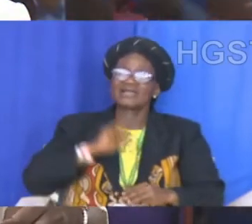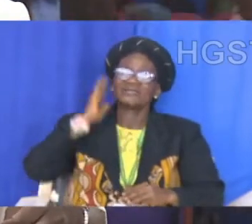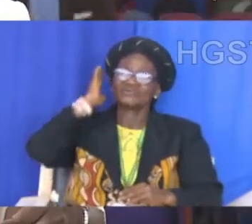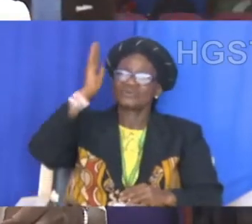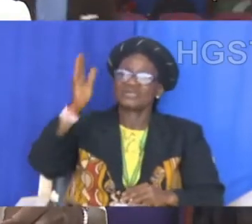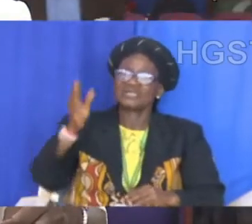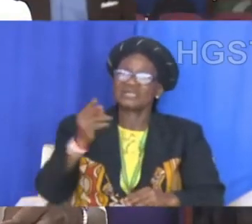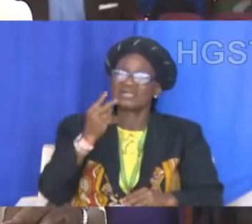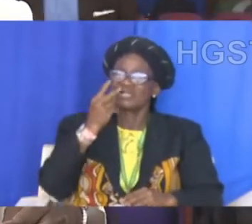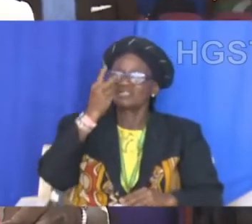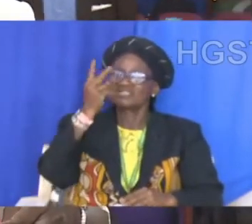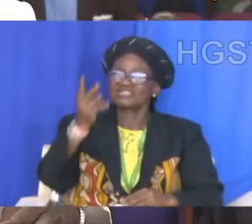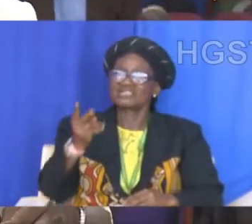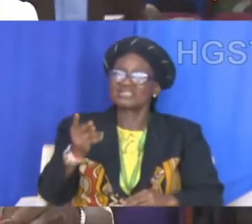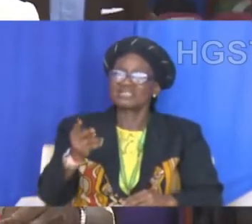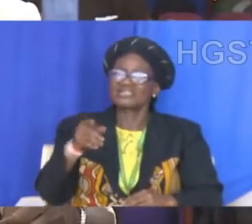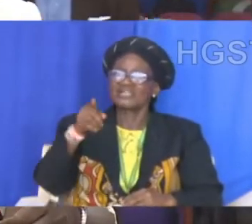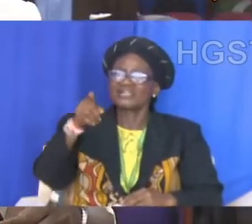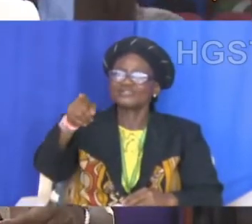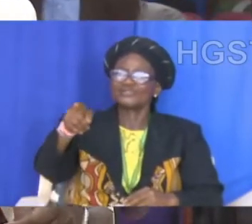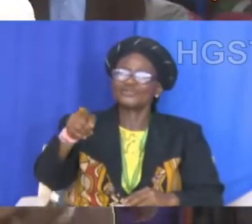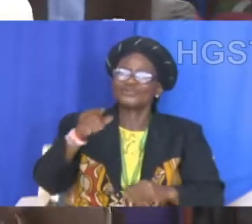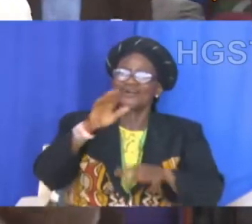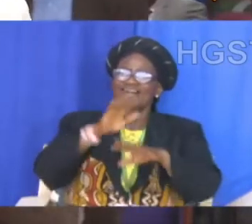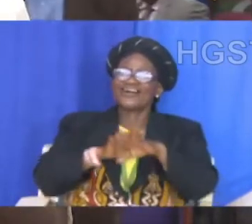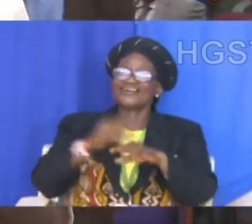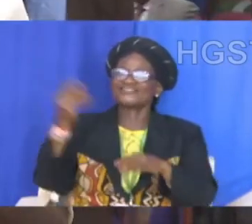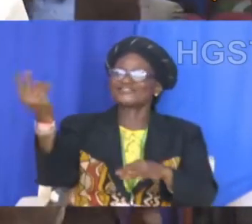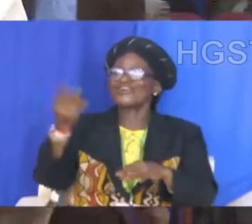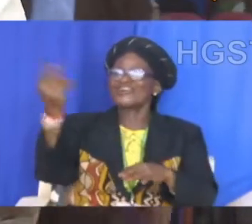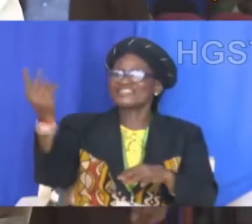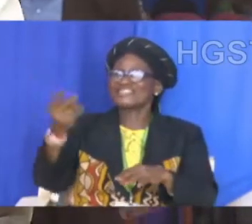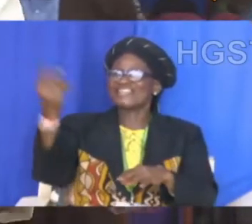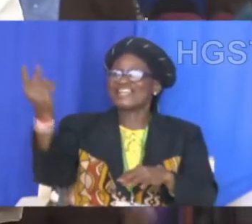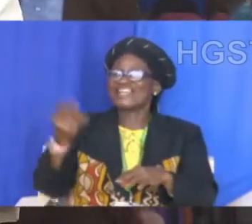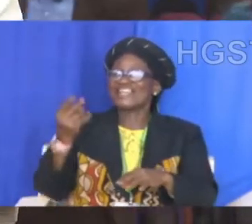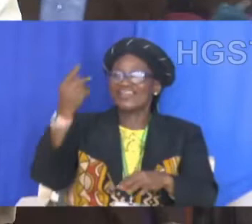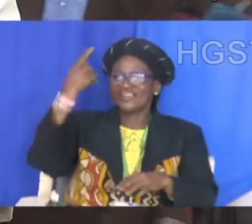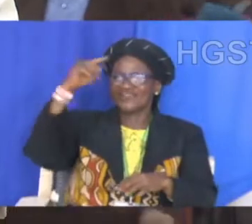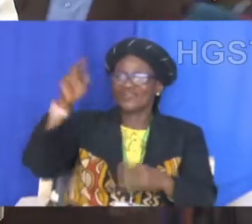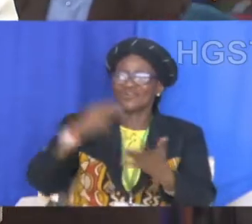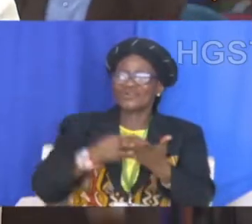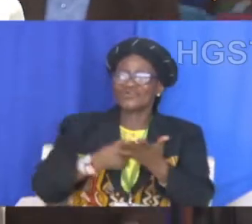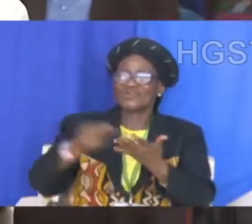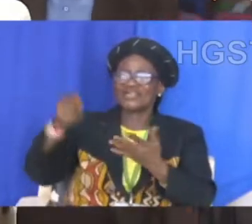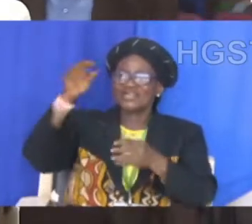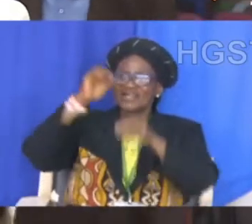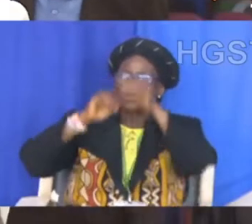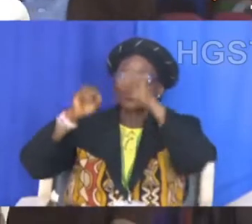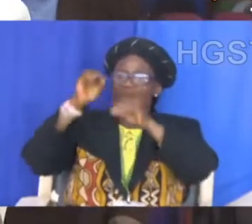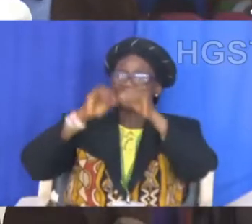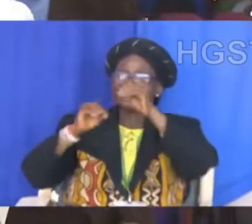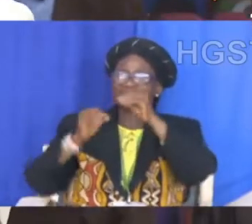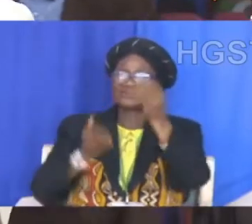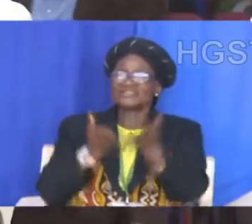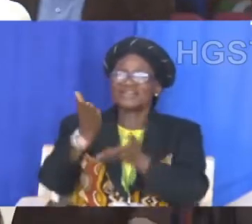is it Thursday? I see you on Thursday for the Holy Communion service, and then from there,